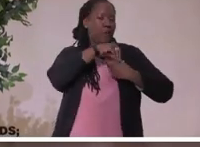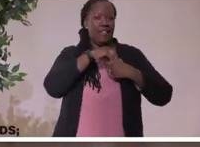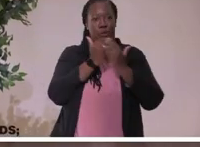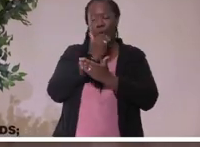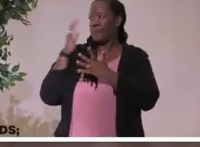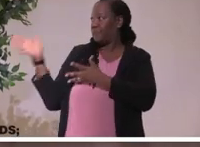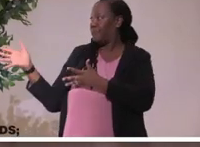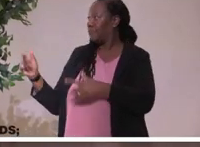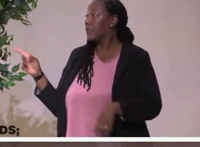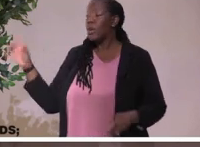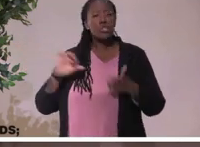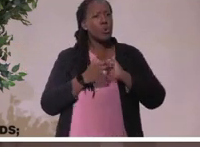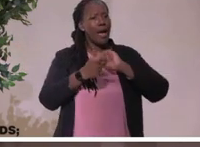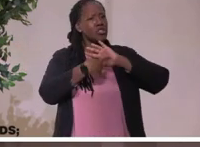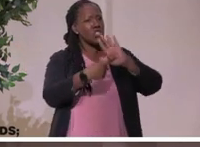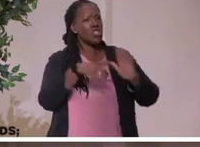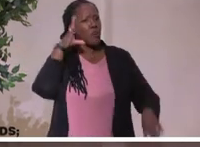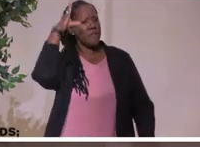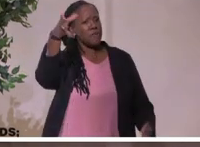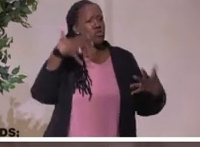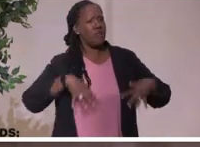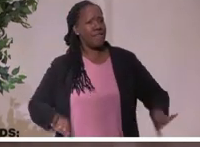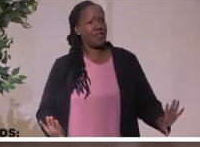the future of fashion that you dream of?